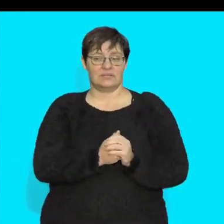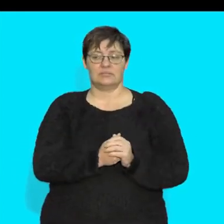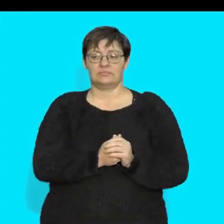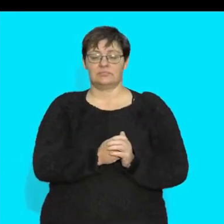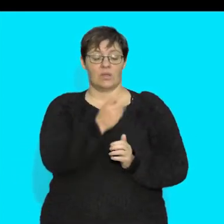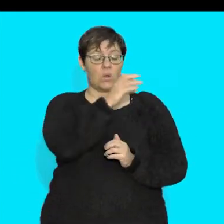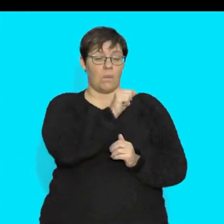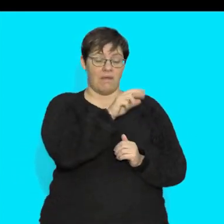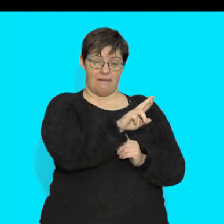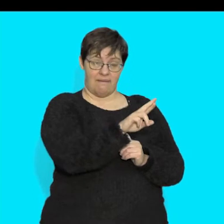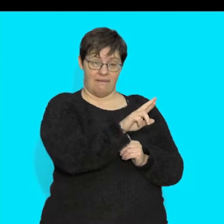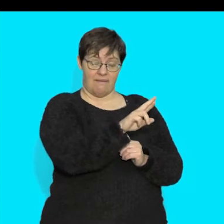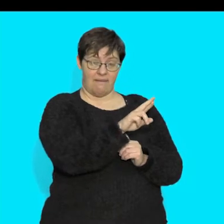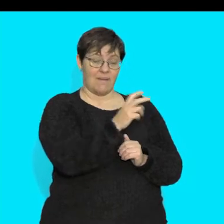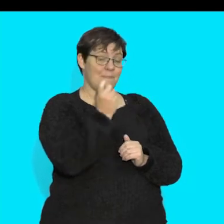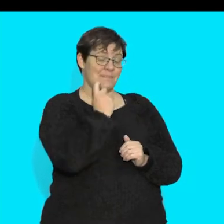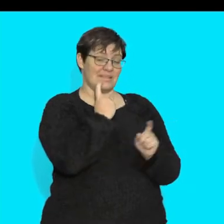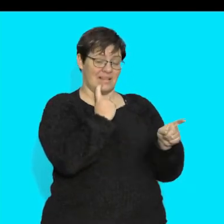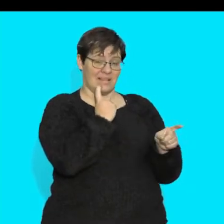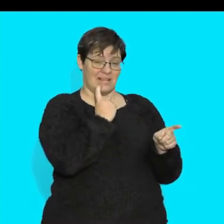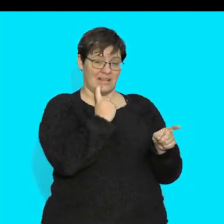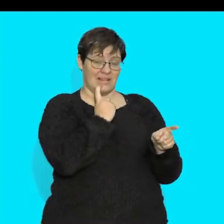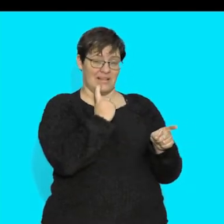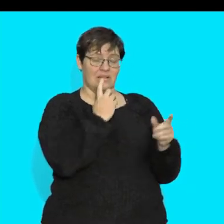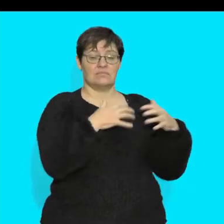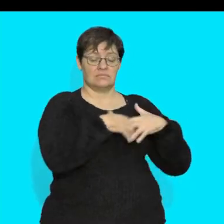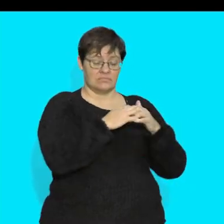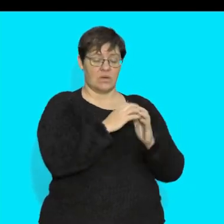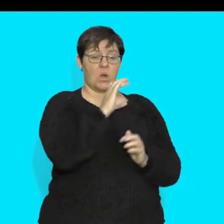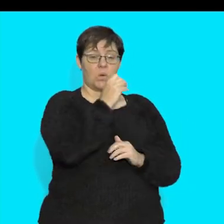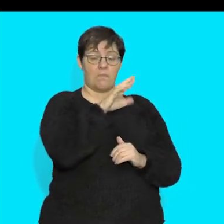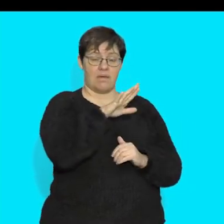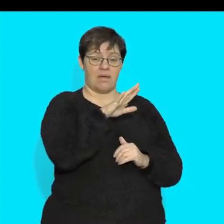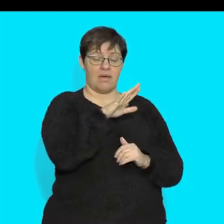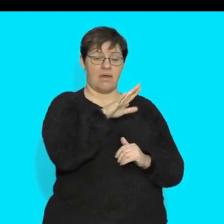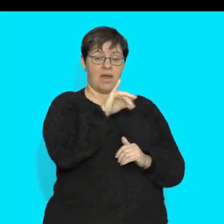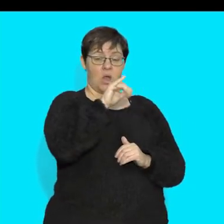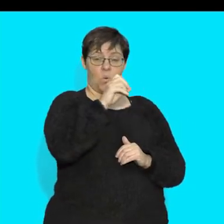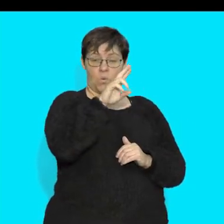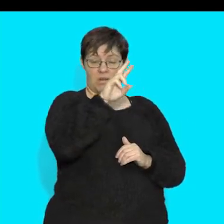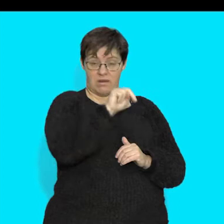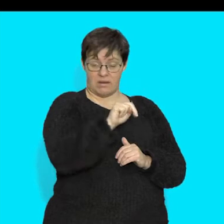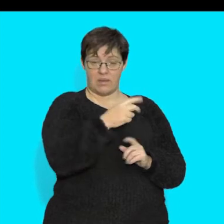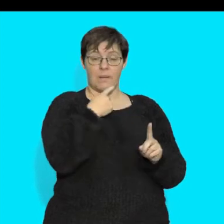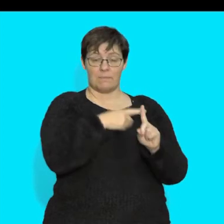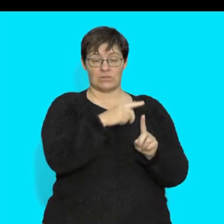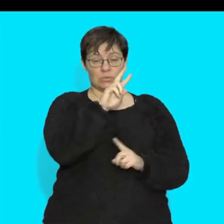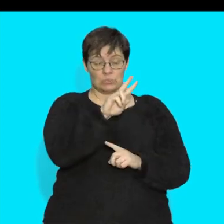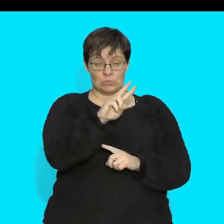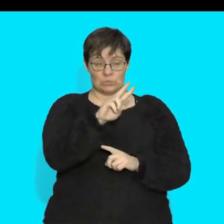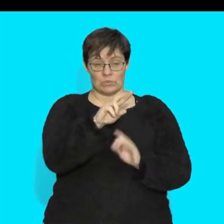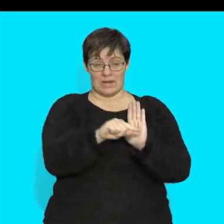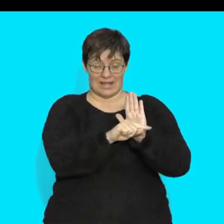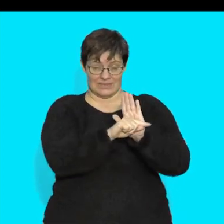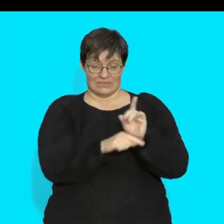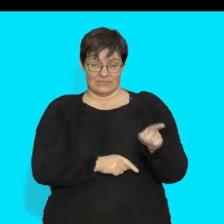happening here is that copper metal is going to form copper ions